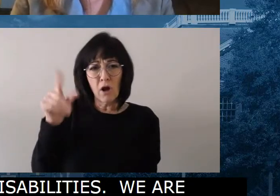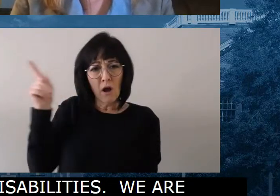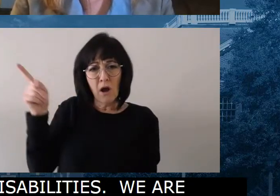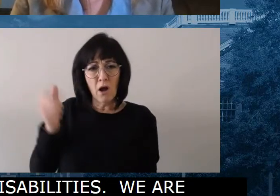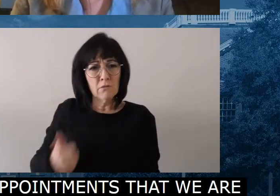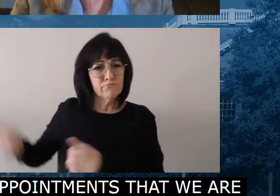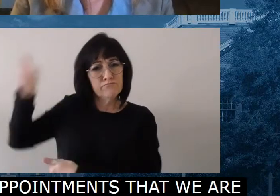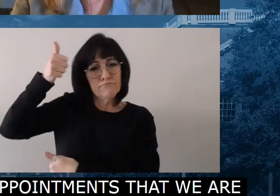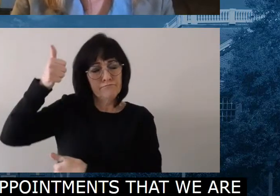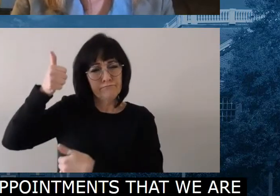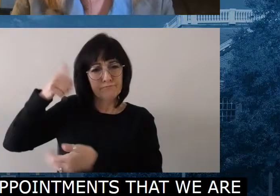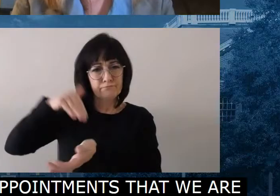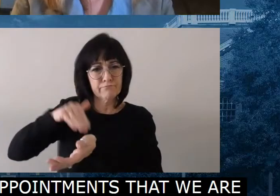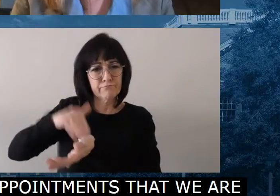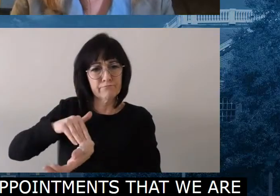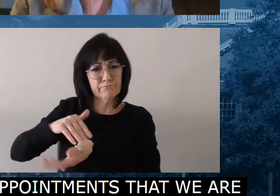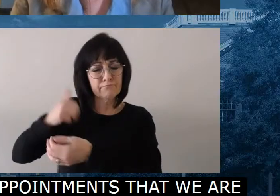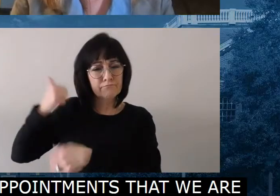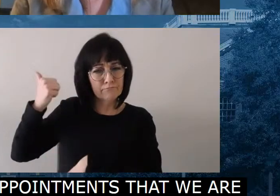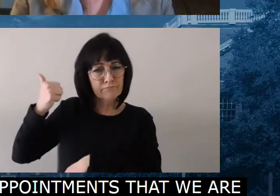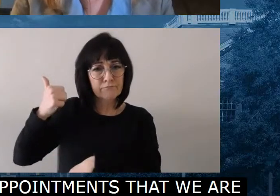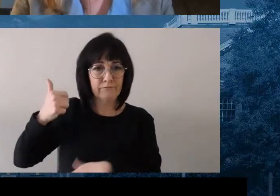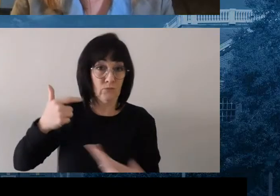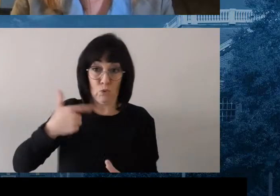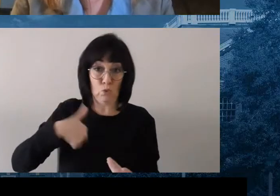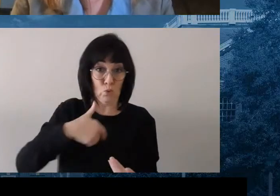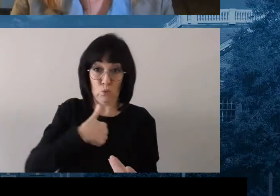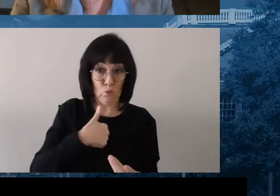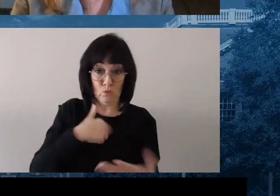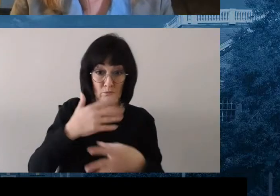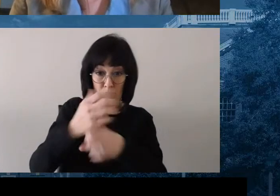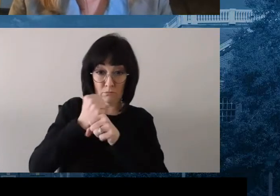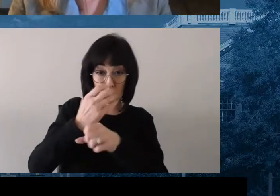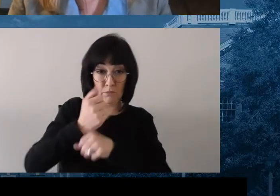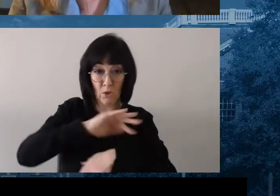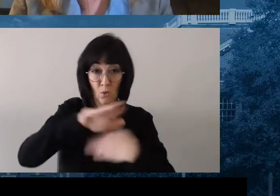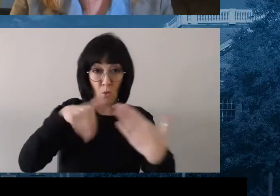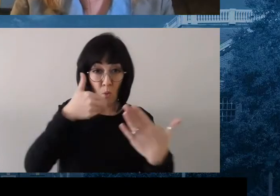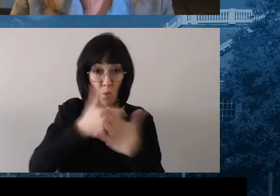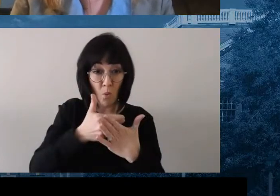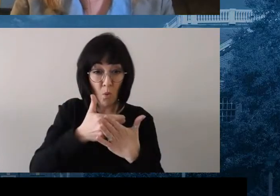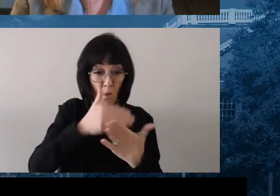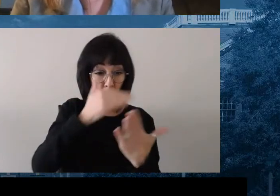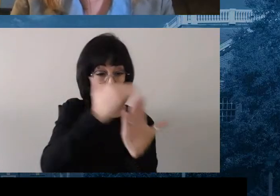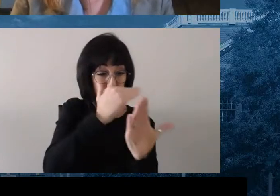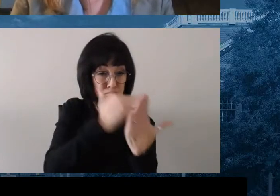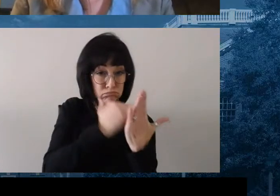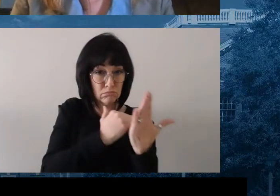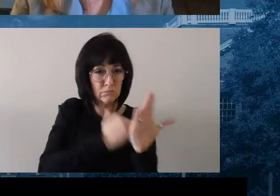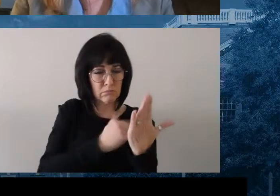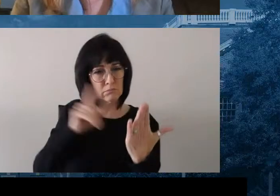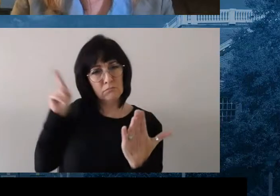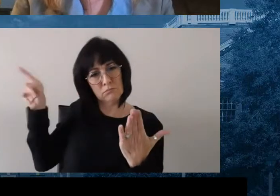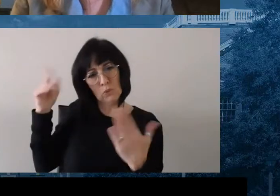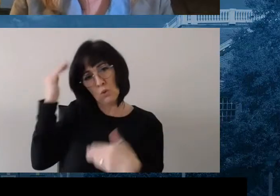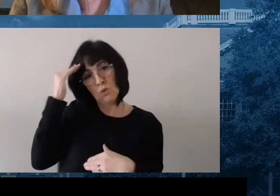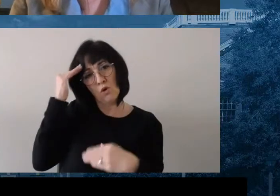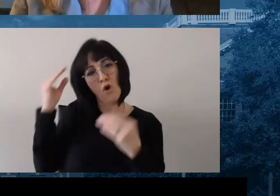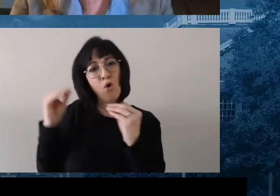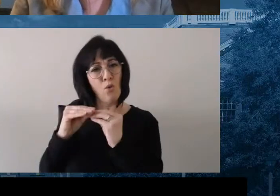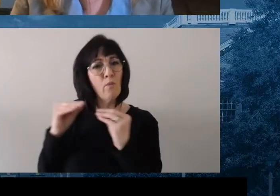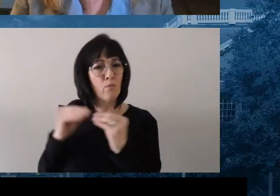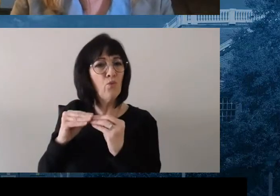we don't see, we don't get the micro data of who's filling those appointments, but I believe there's also some